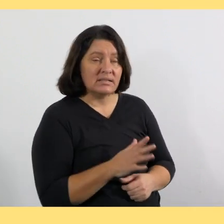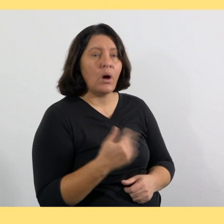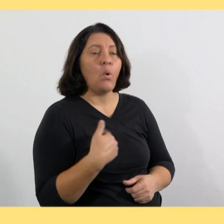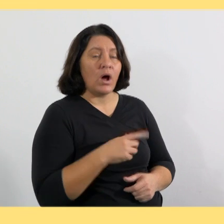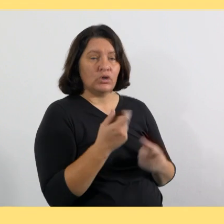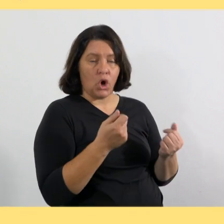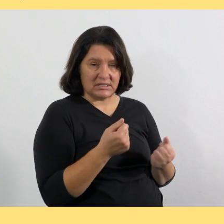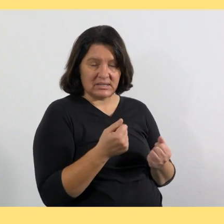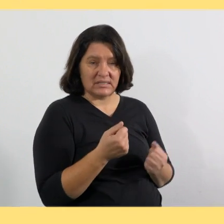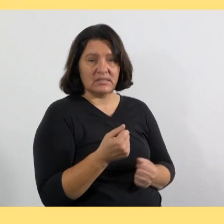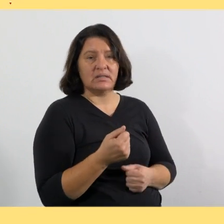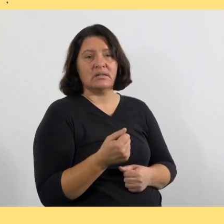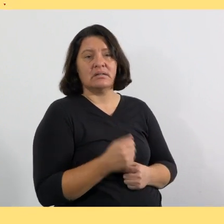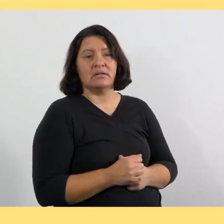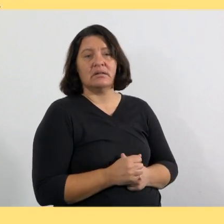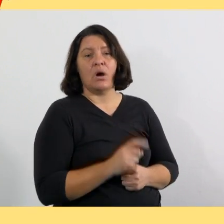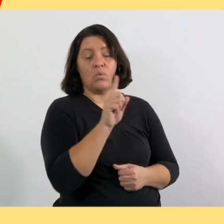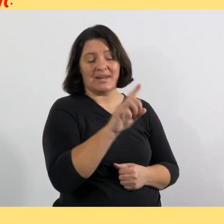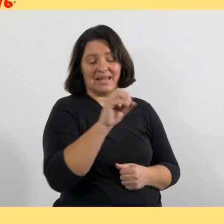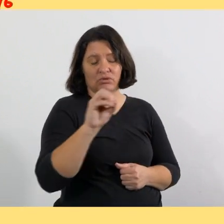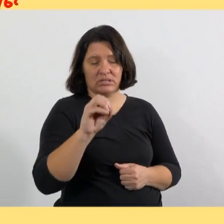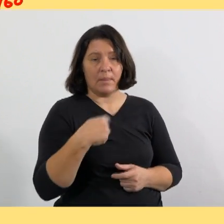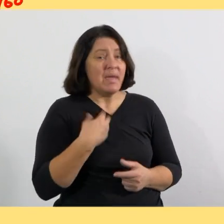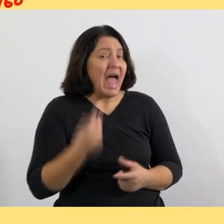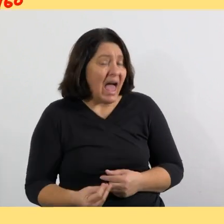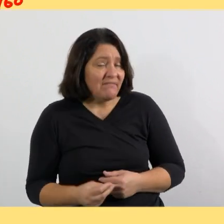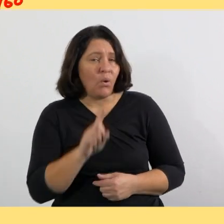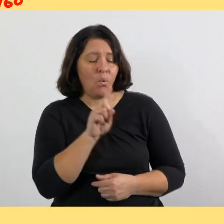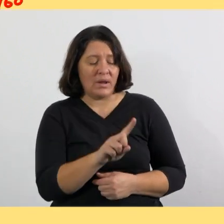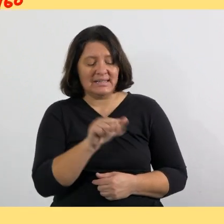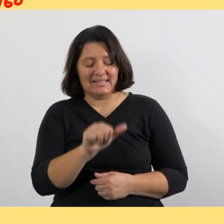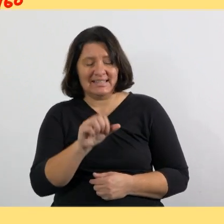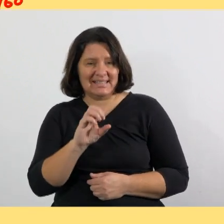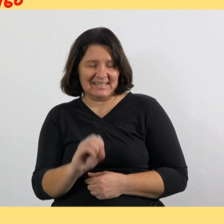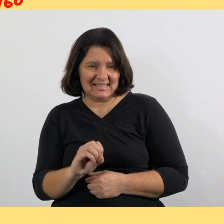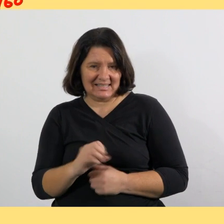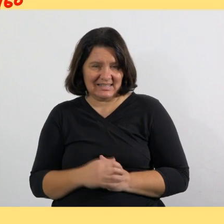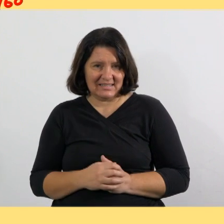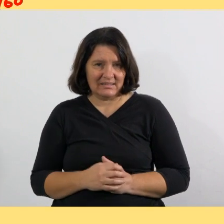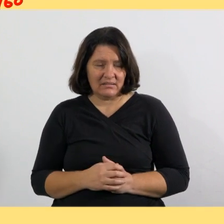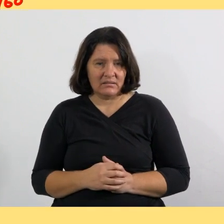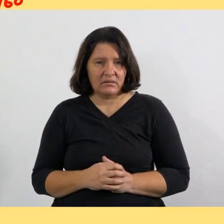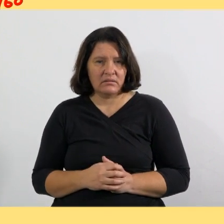I have? I have 160 multiplied by